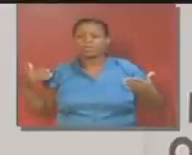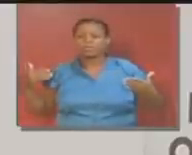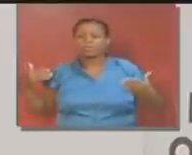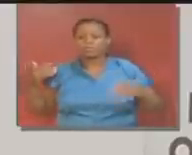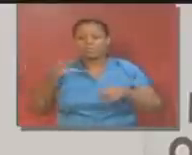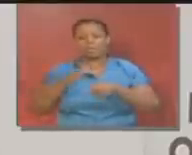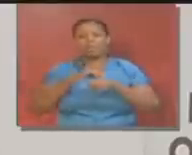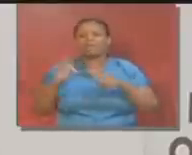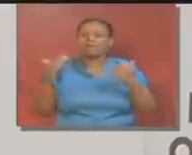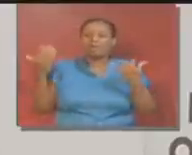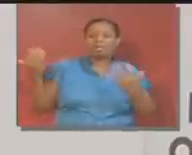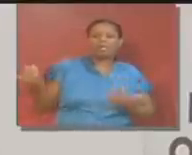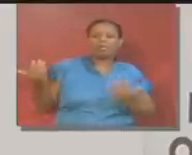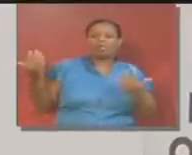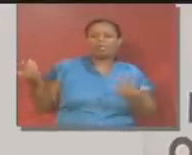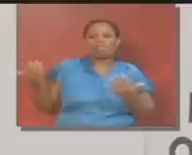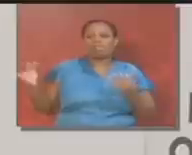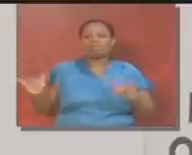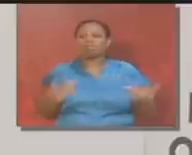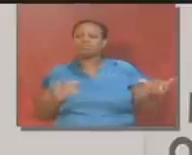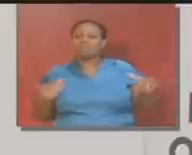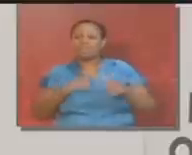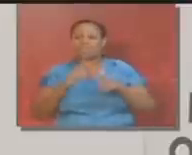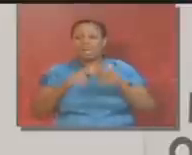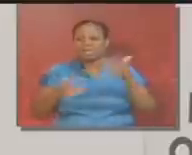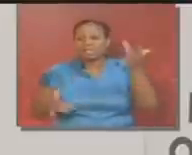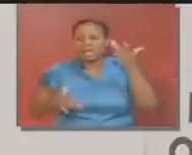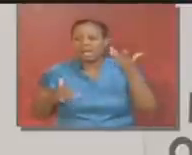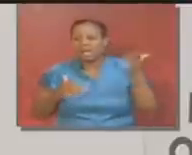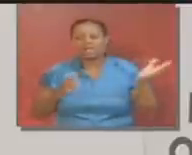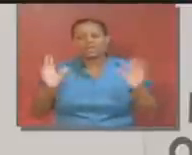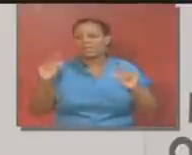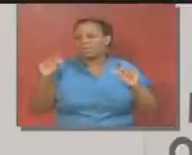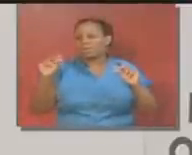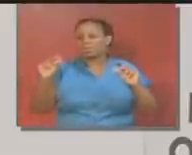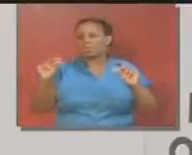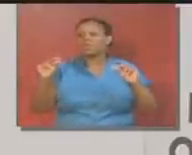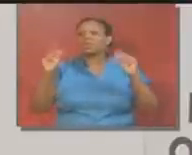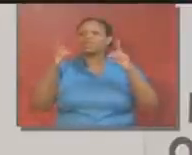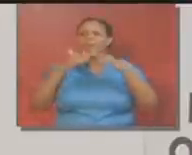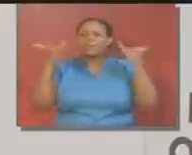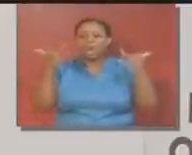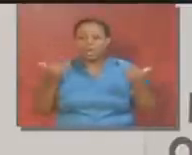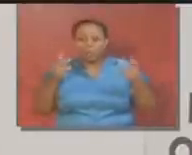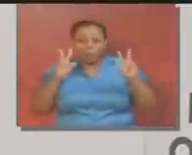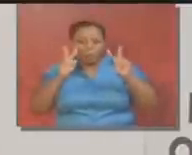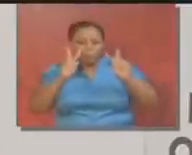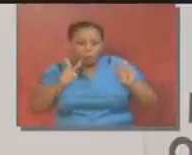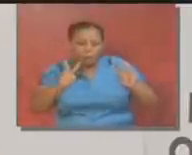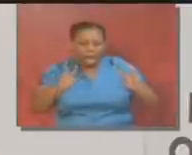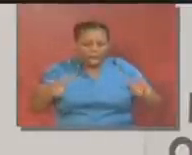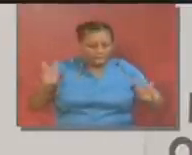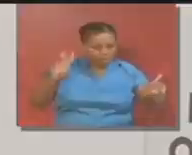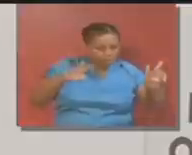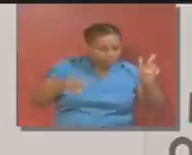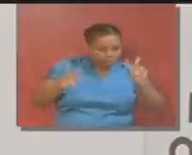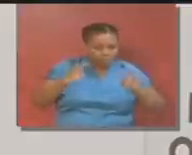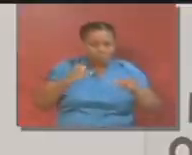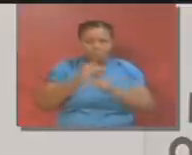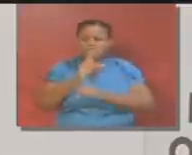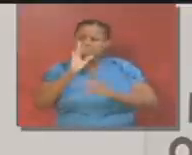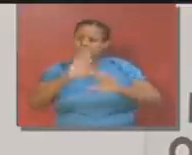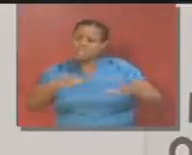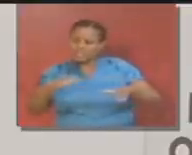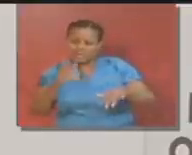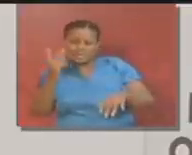make sure we protect the population. The third thing is actually what we do in hospital, and that's where the doctors have their responsibility, whether it's